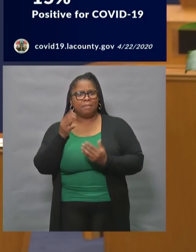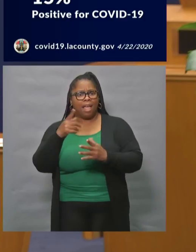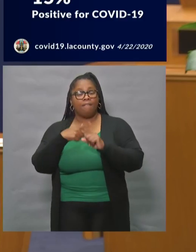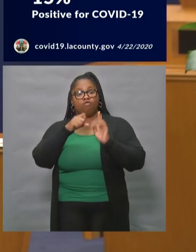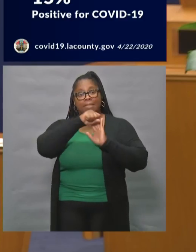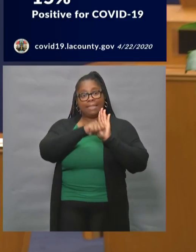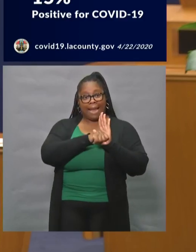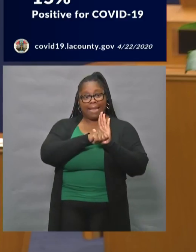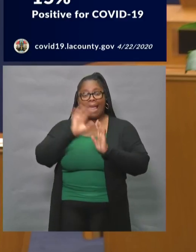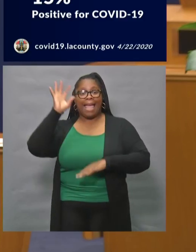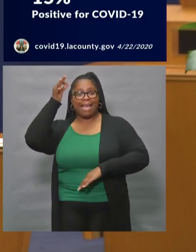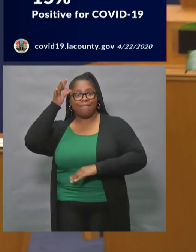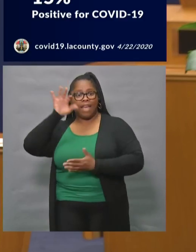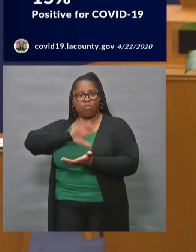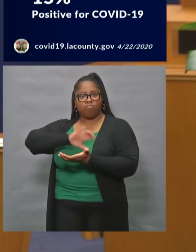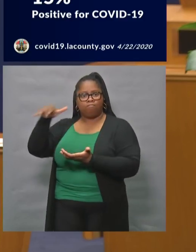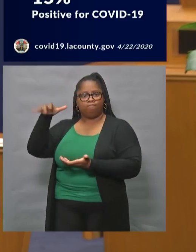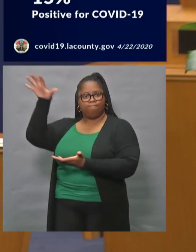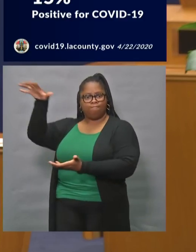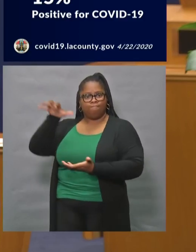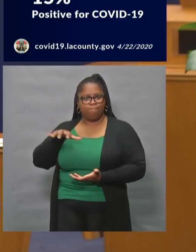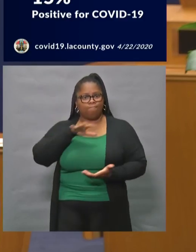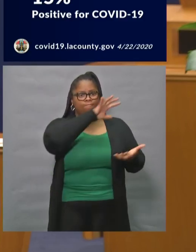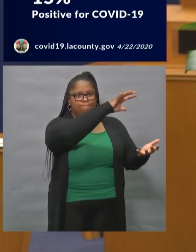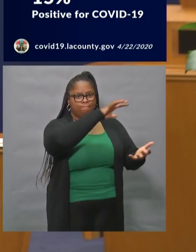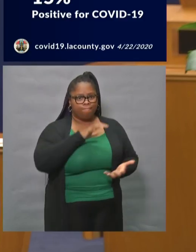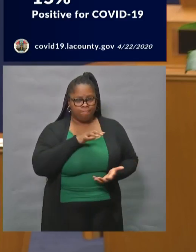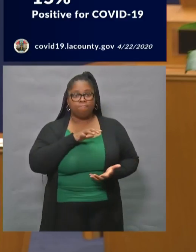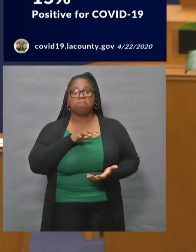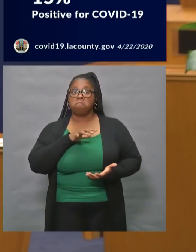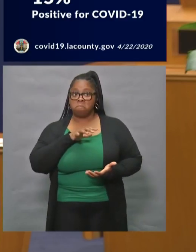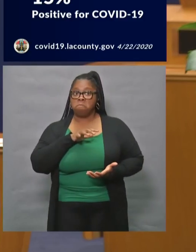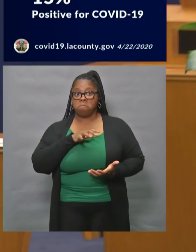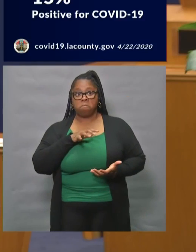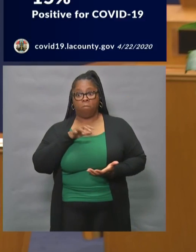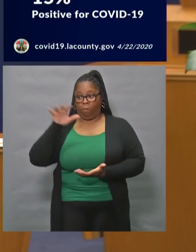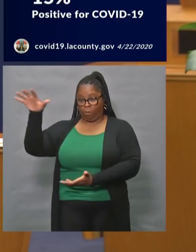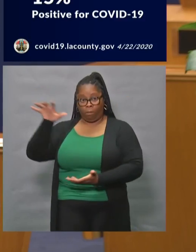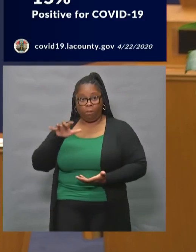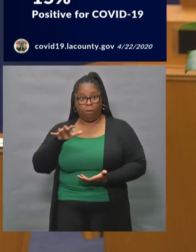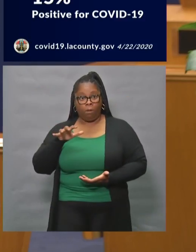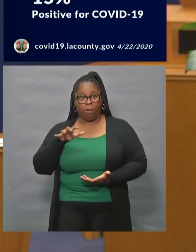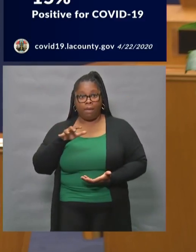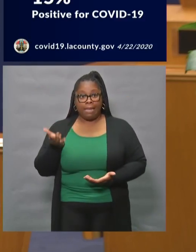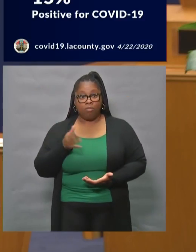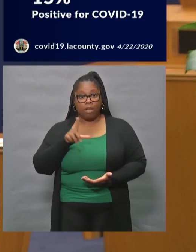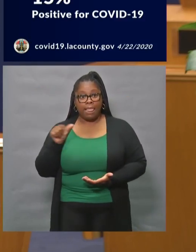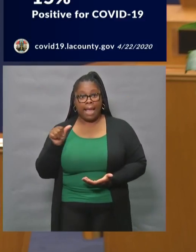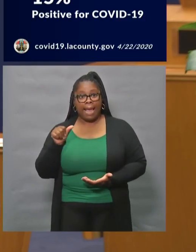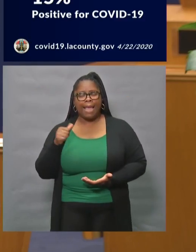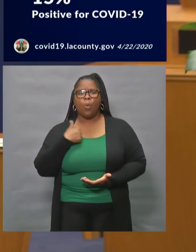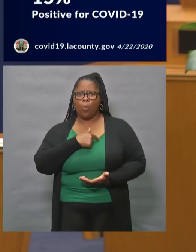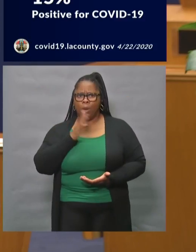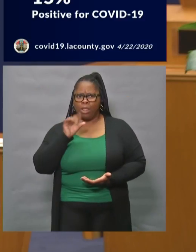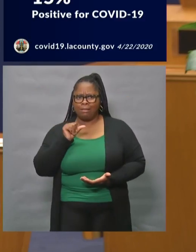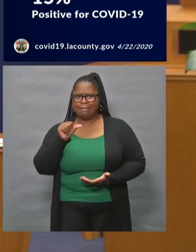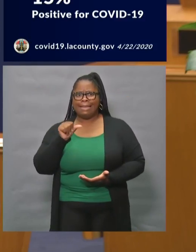federal stockpiles. And as we receive more from the stockpile, we will continue to work across the county